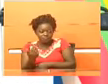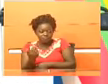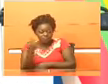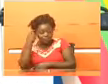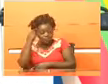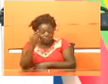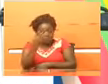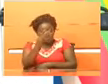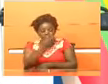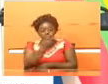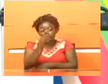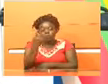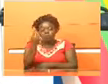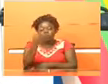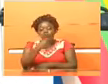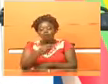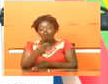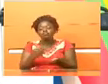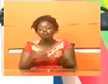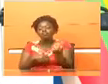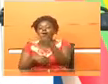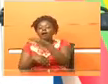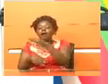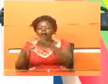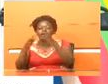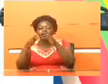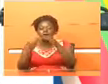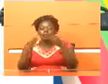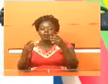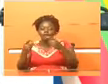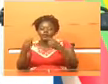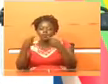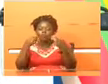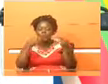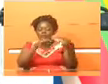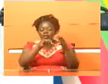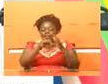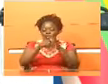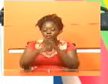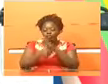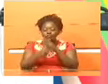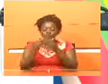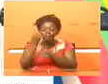for 42 days, you go home. We debated this issue very seriously.